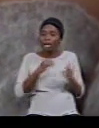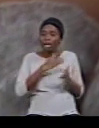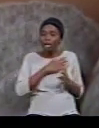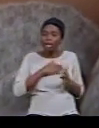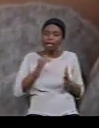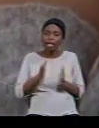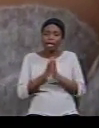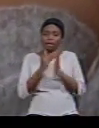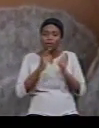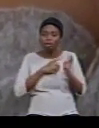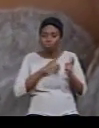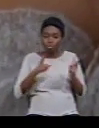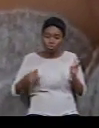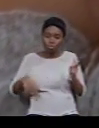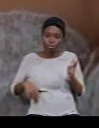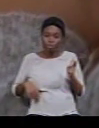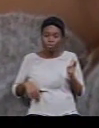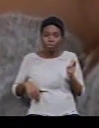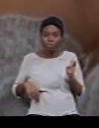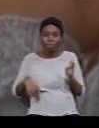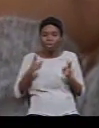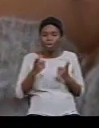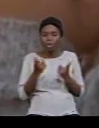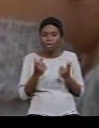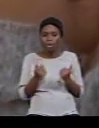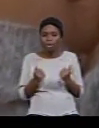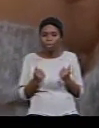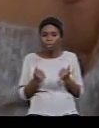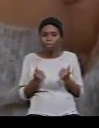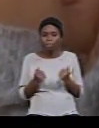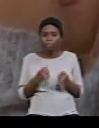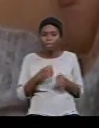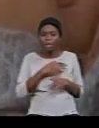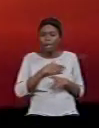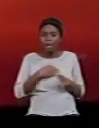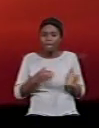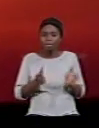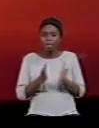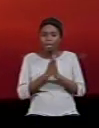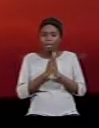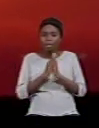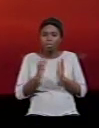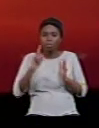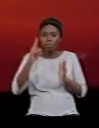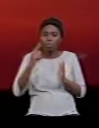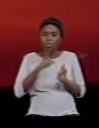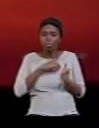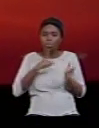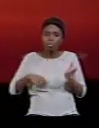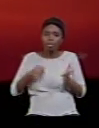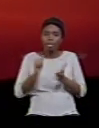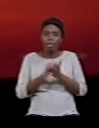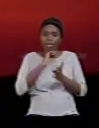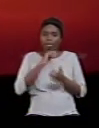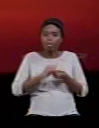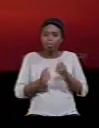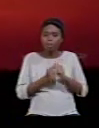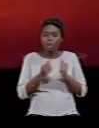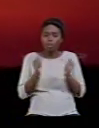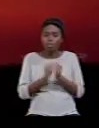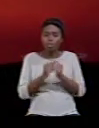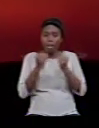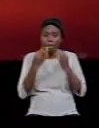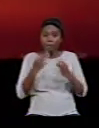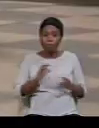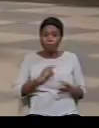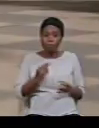asked the Lord at the beginning. He didn't keep on asking only the Lord. That's the problem with many of us, because at